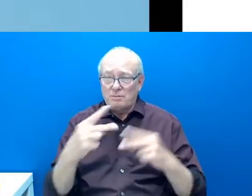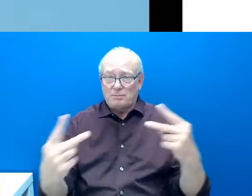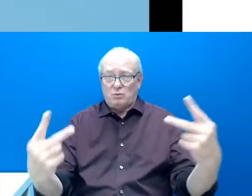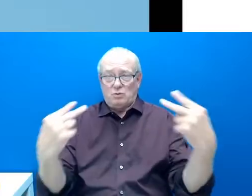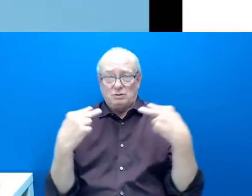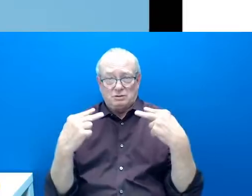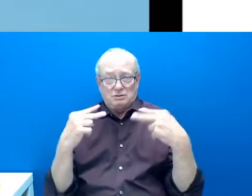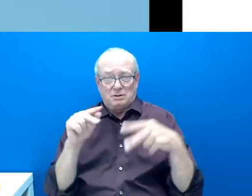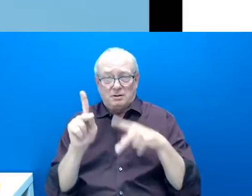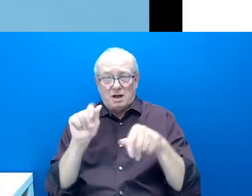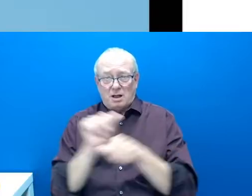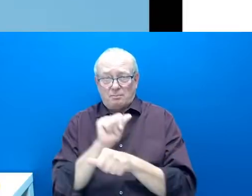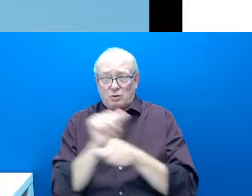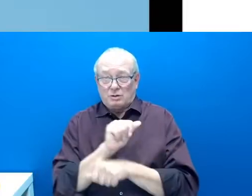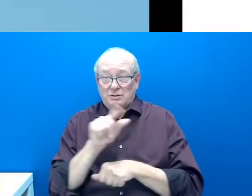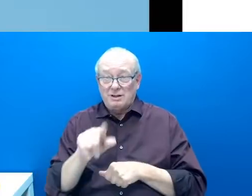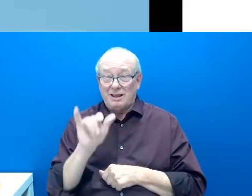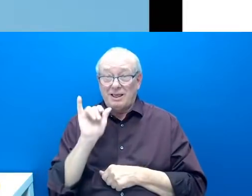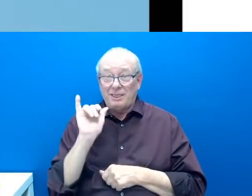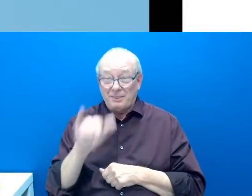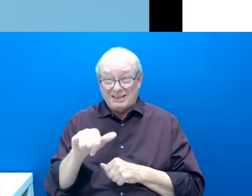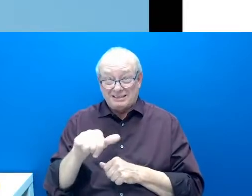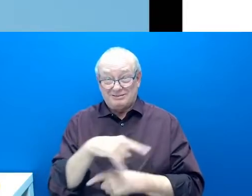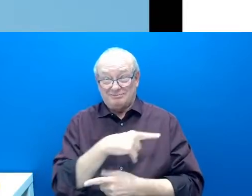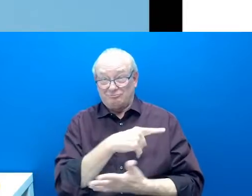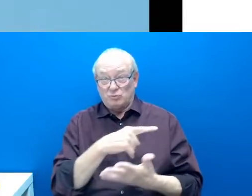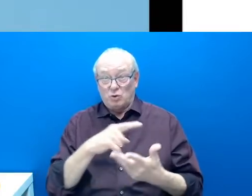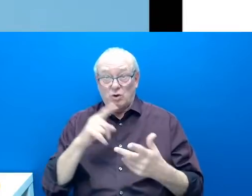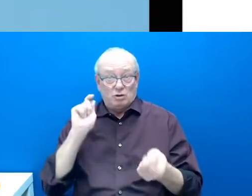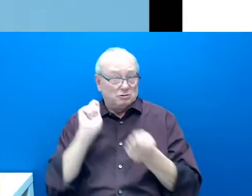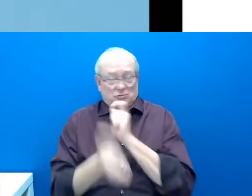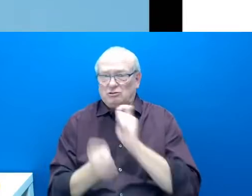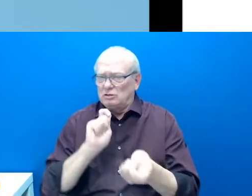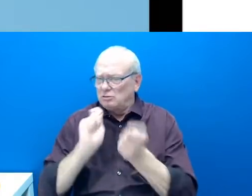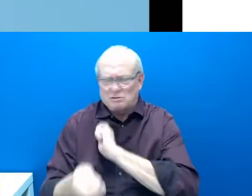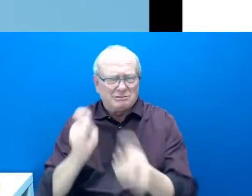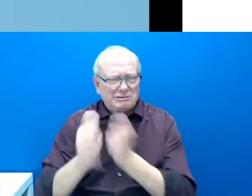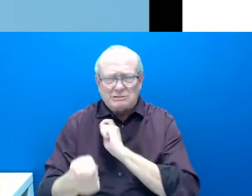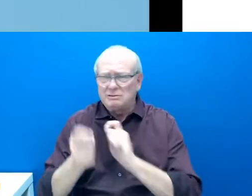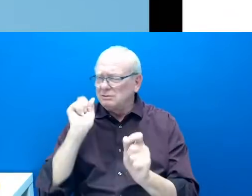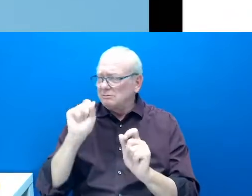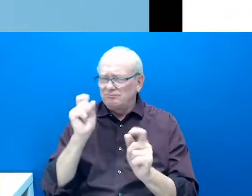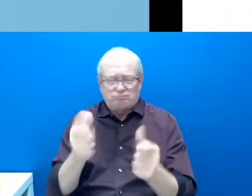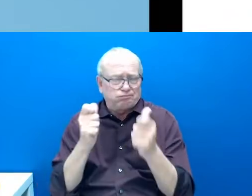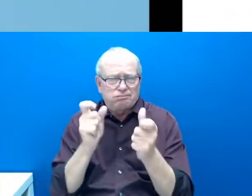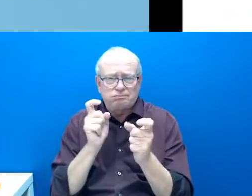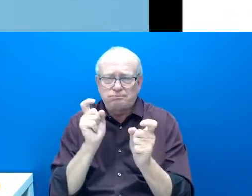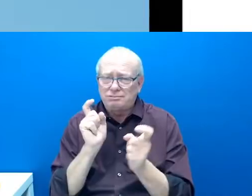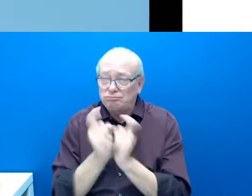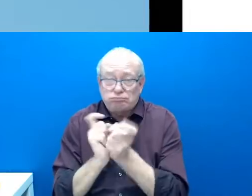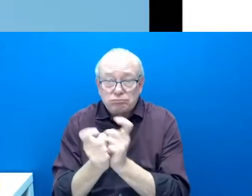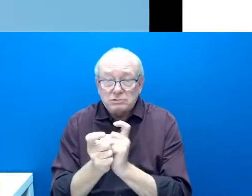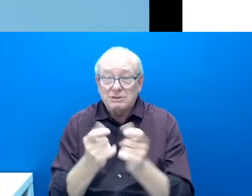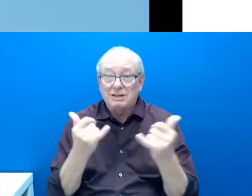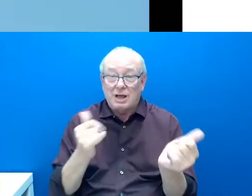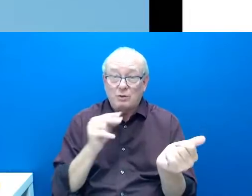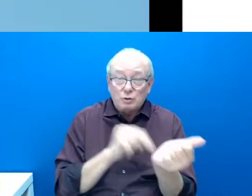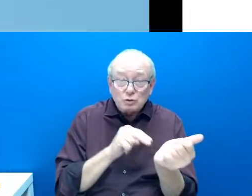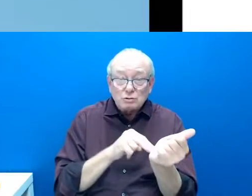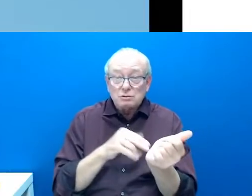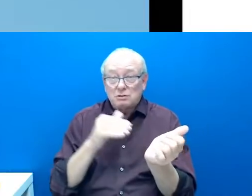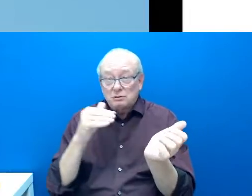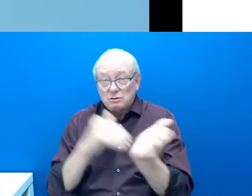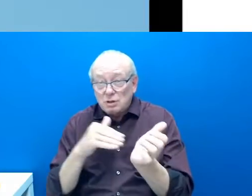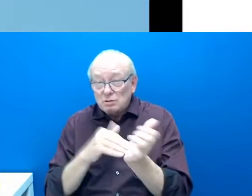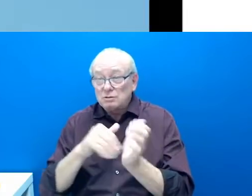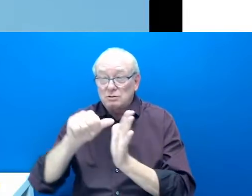rapidly evolving situation. And as it stands right now, we are We have a whole team of nurses and physicians